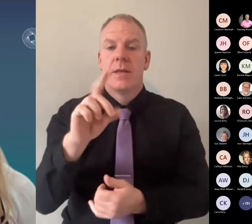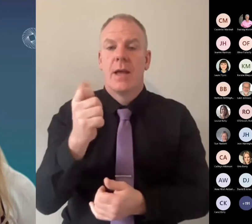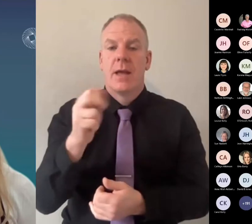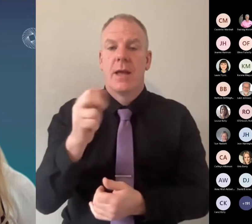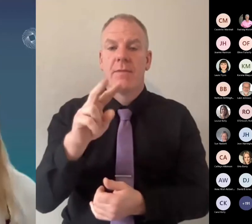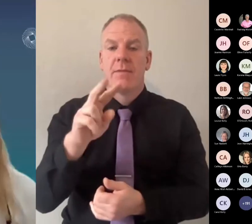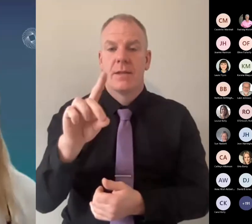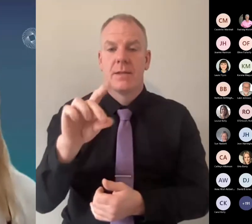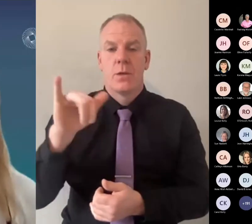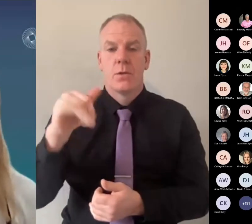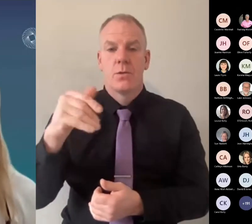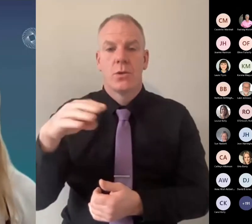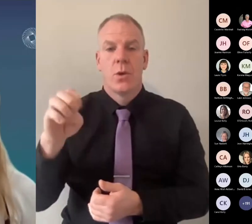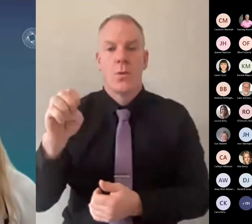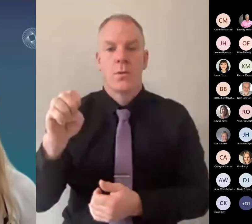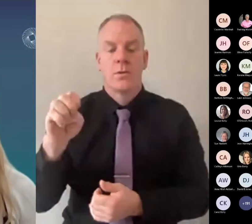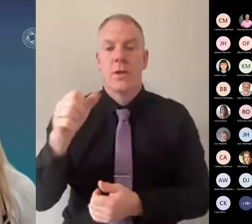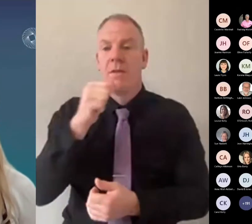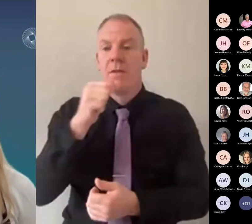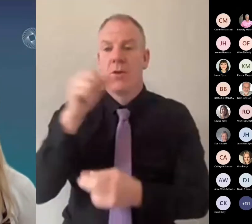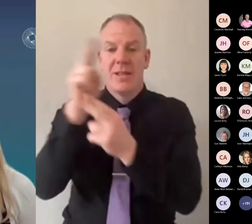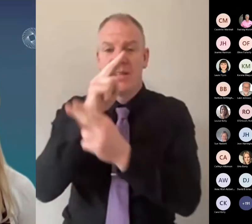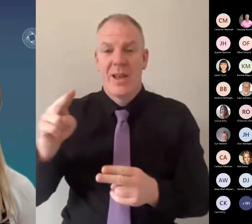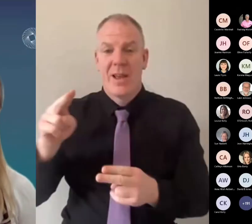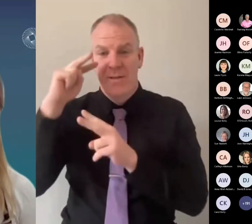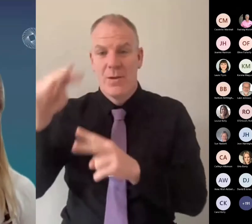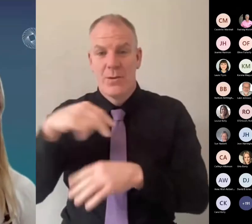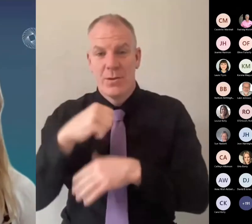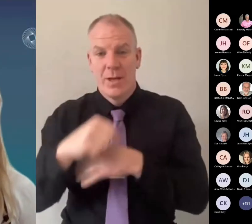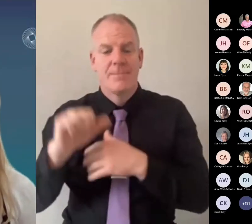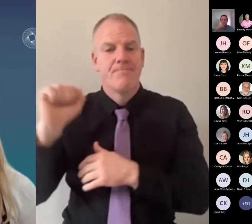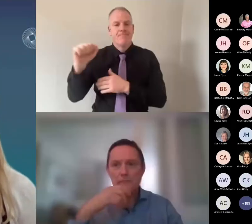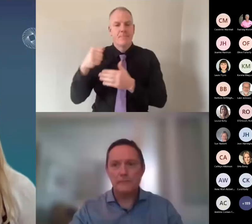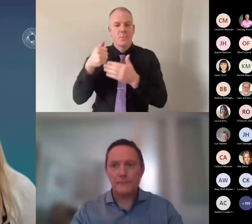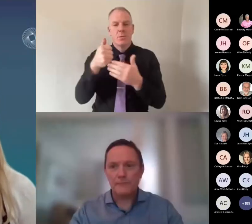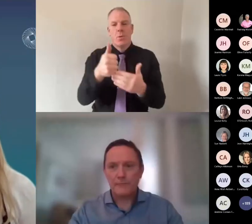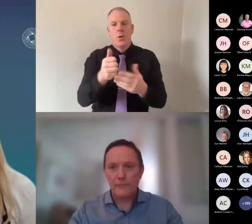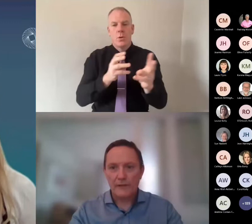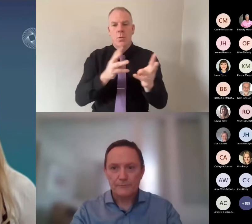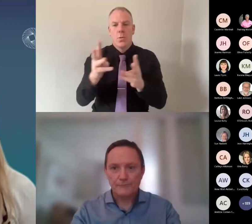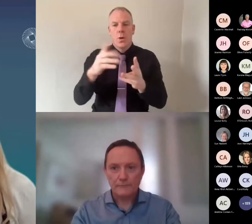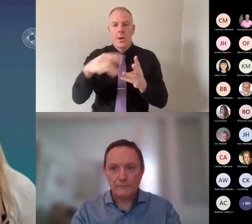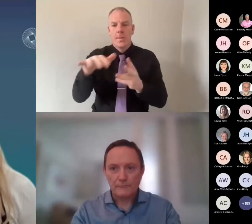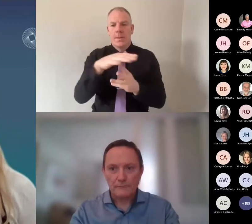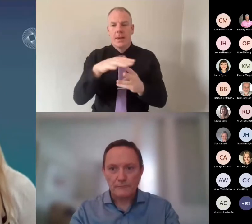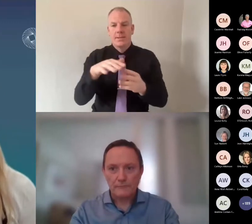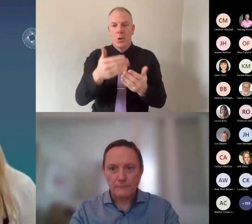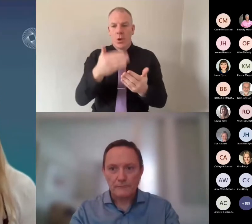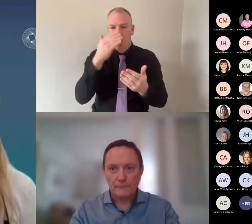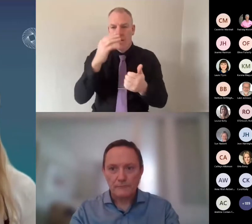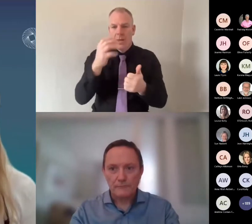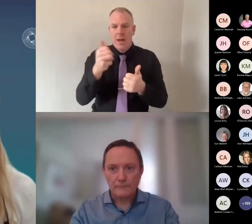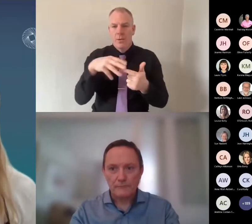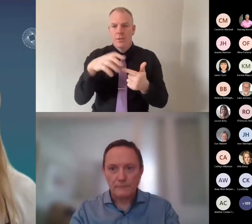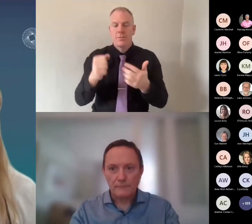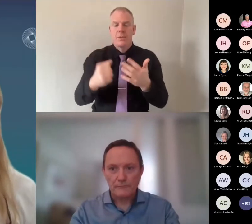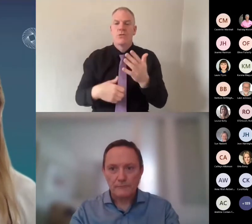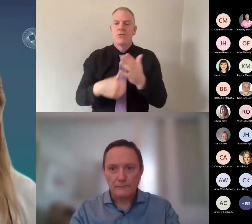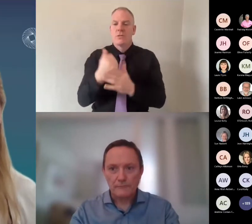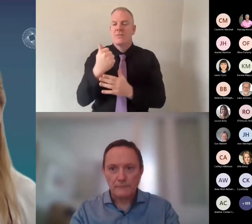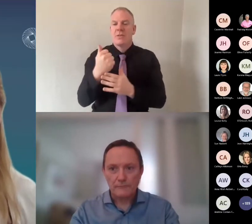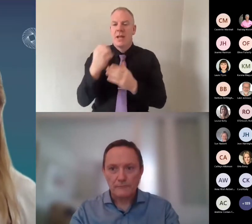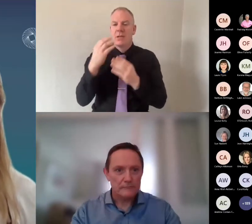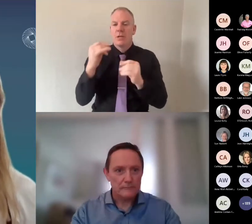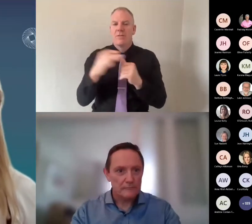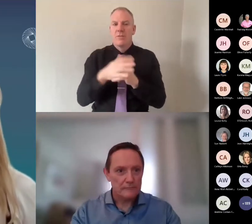our first international perspective today. David is a champion of work-based learning, apprenticeships and accessible education for people of all ages.